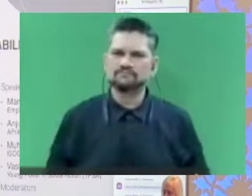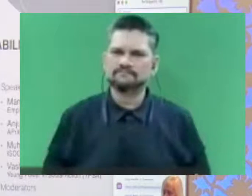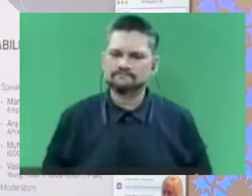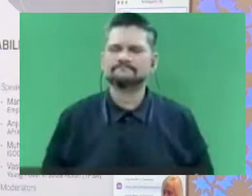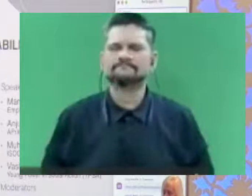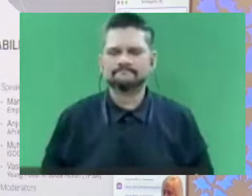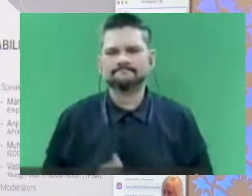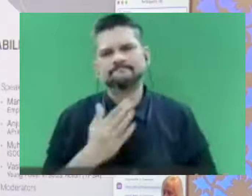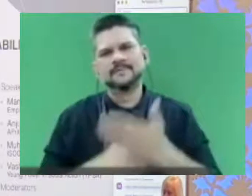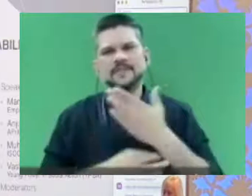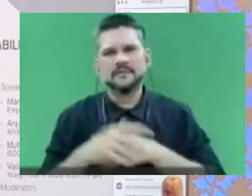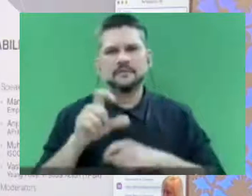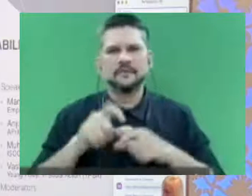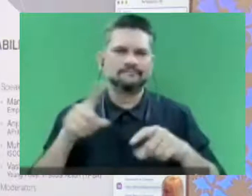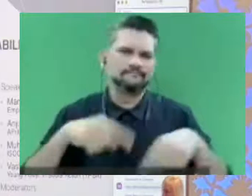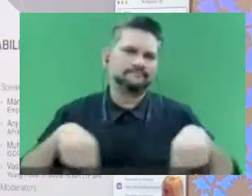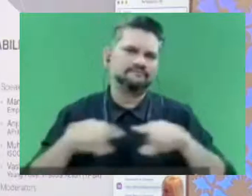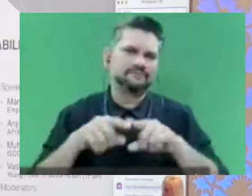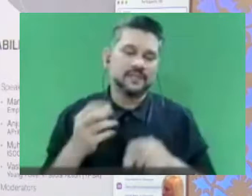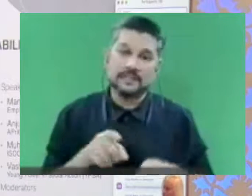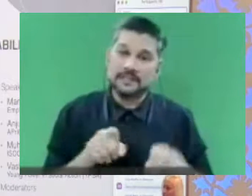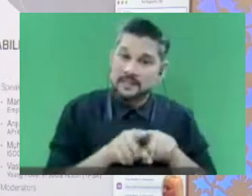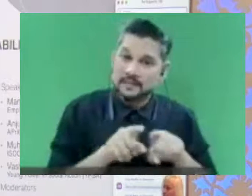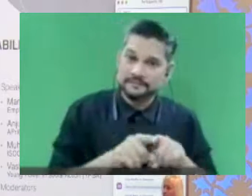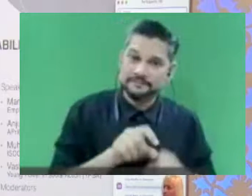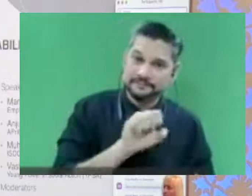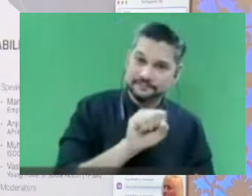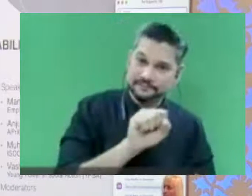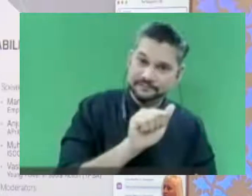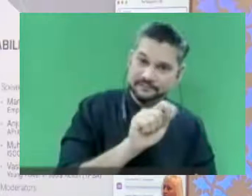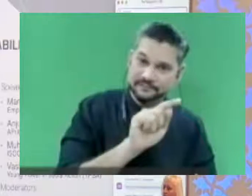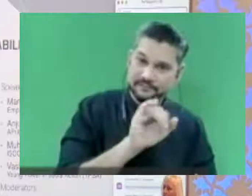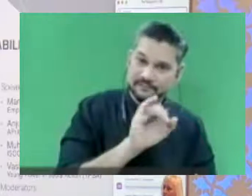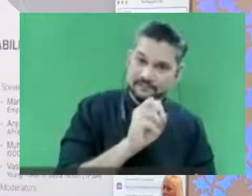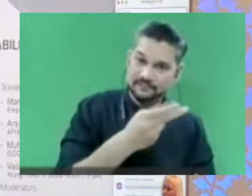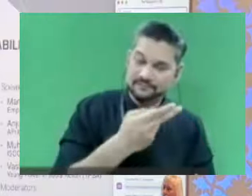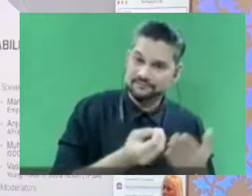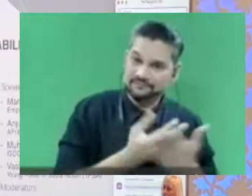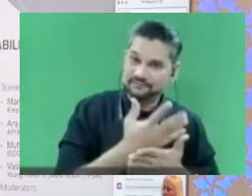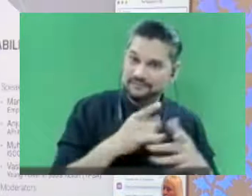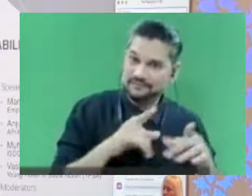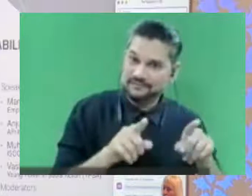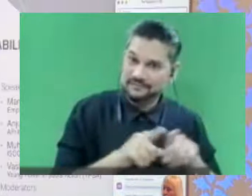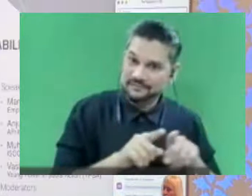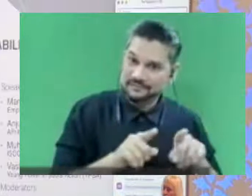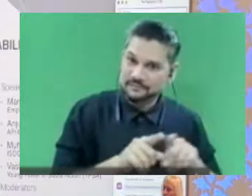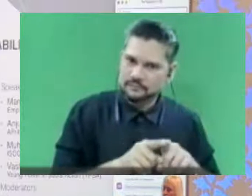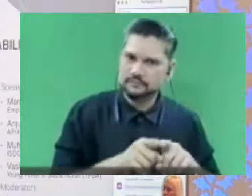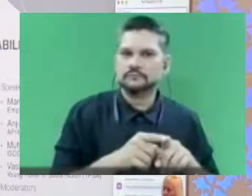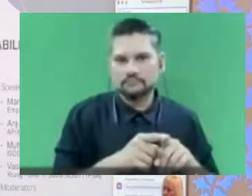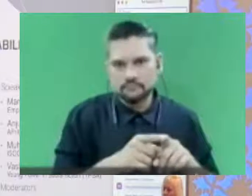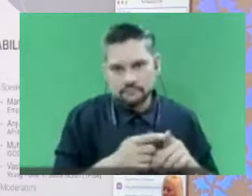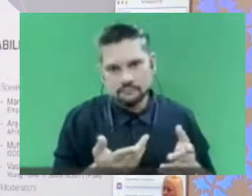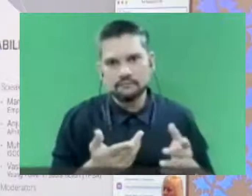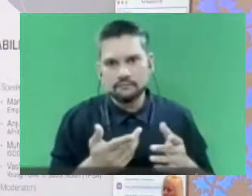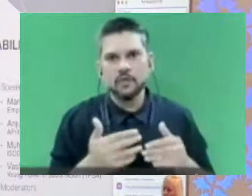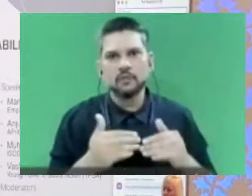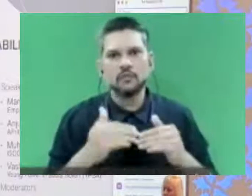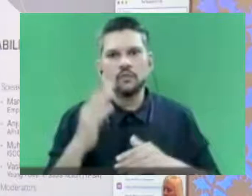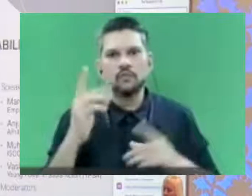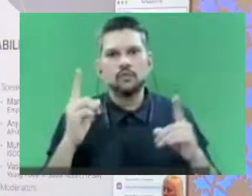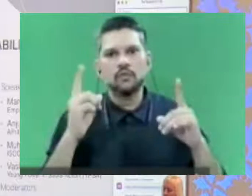the incidents that Satish mentioned, this adds another layer of complexity to